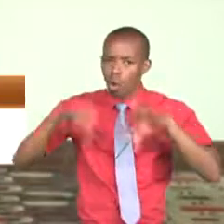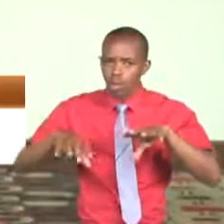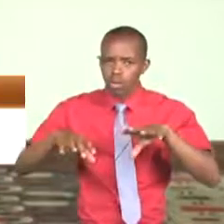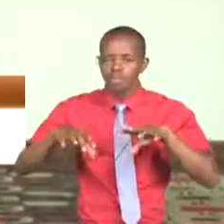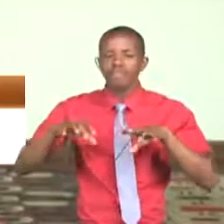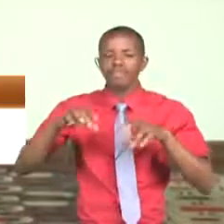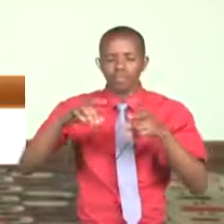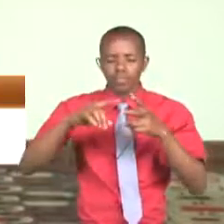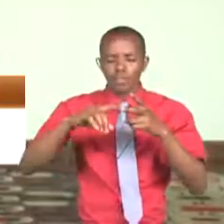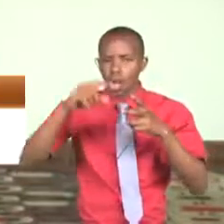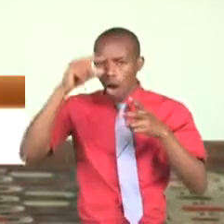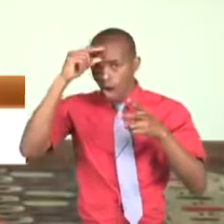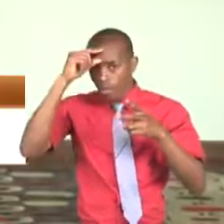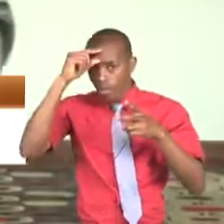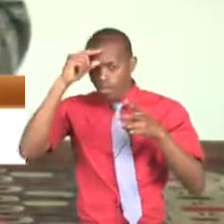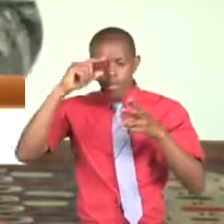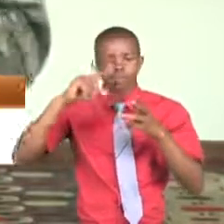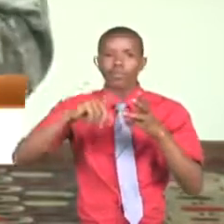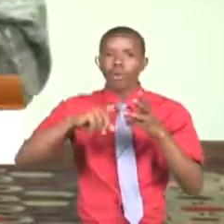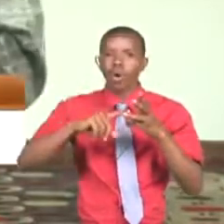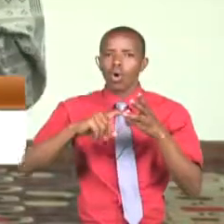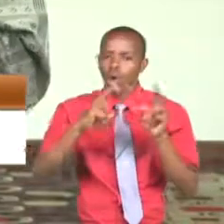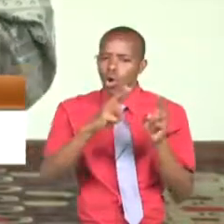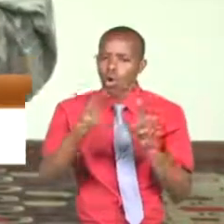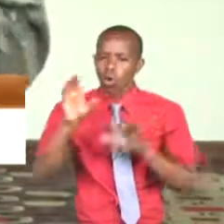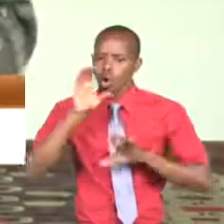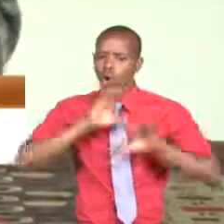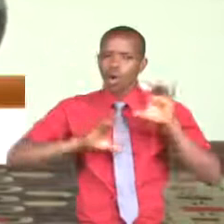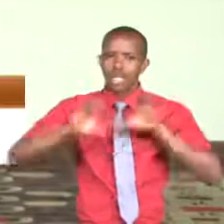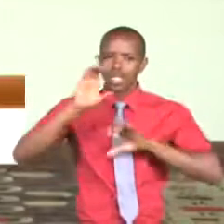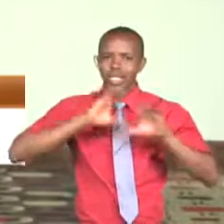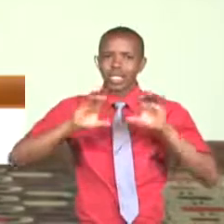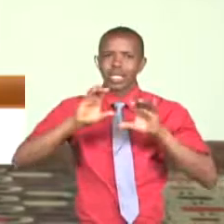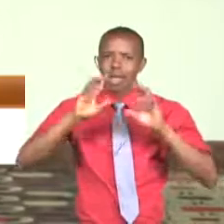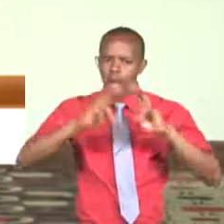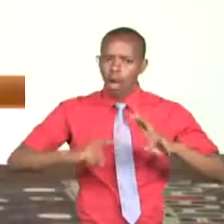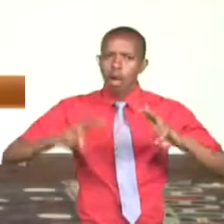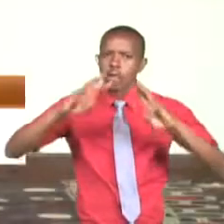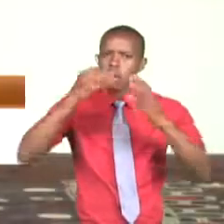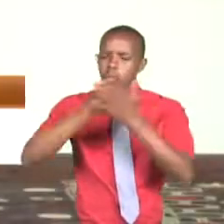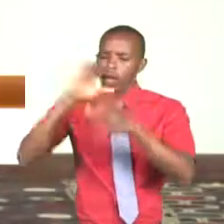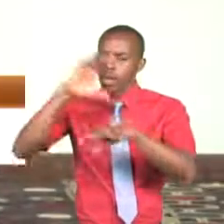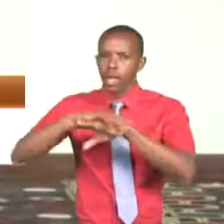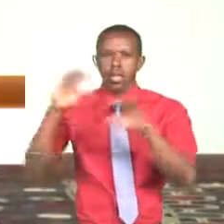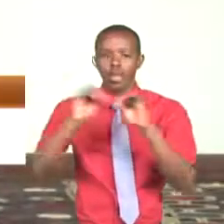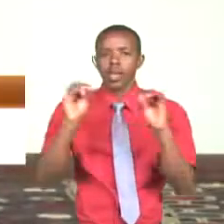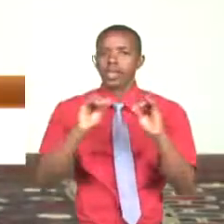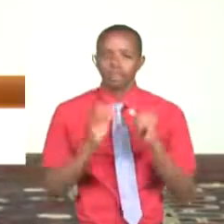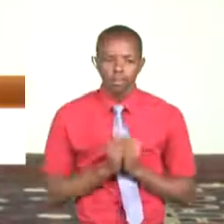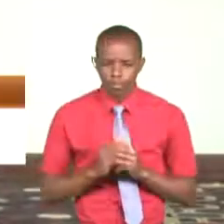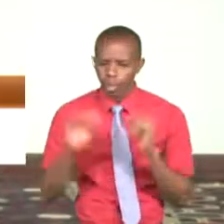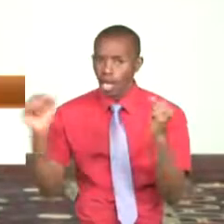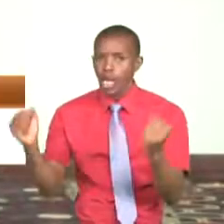government, or even ordinary citizens have actually not gotten value for their money. The safety